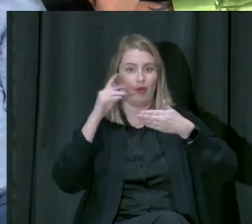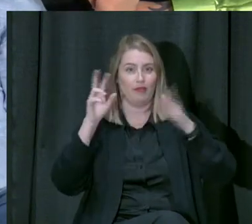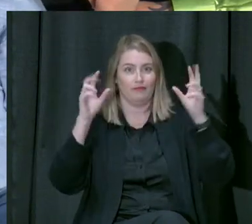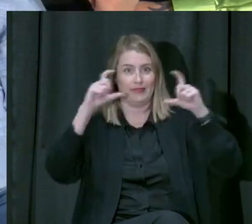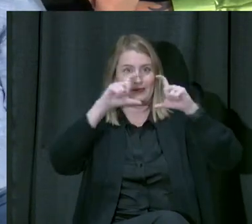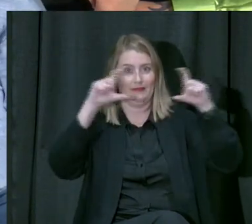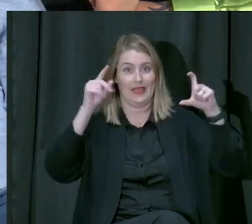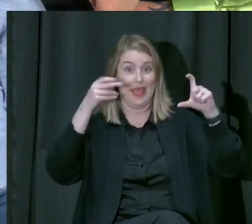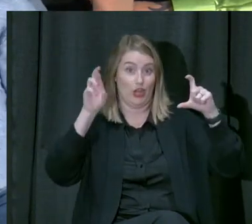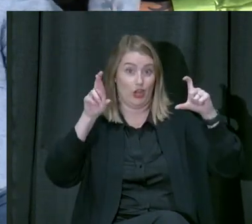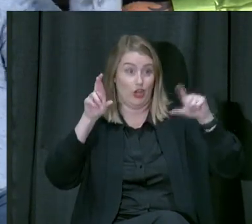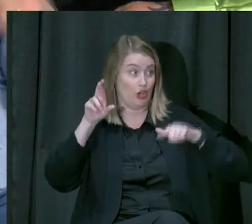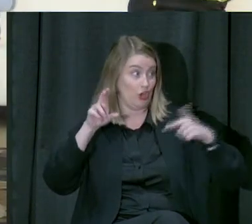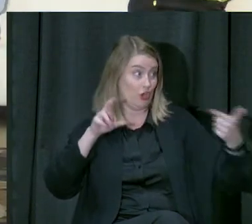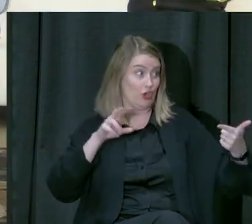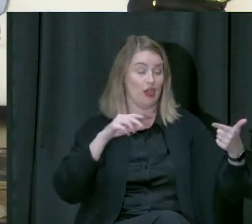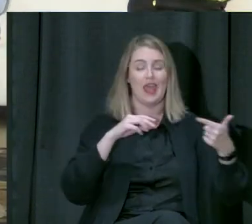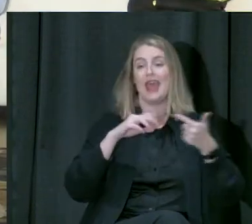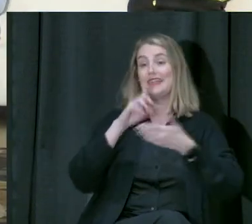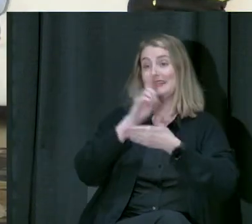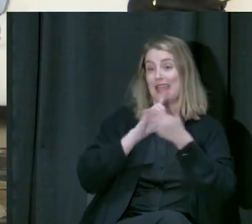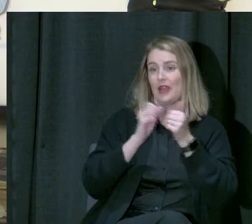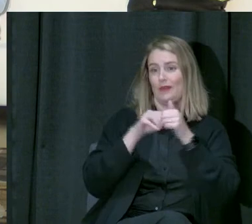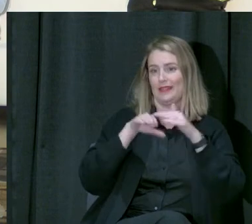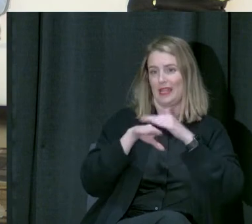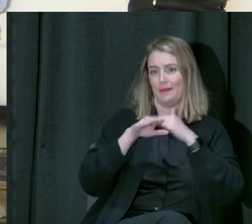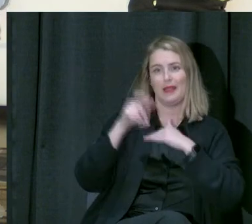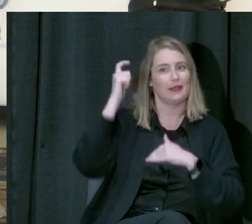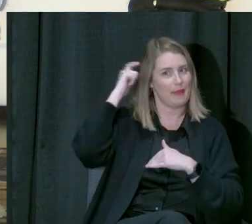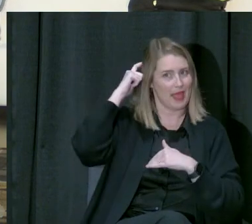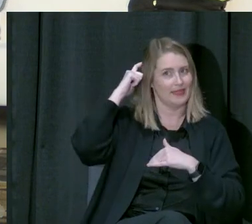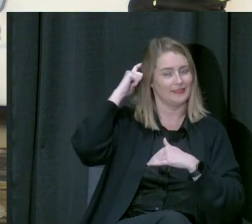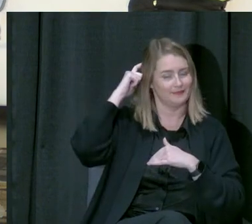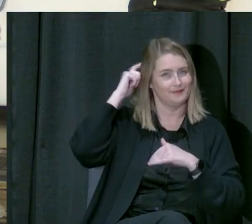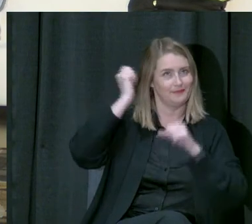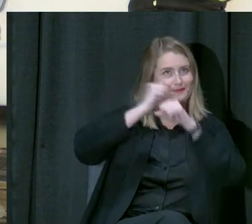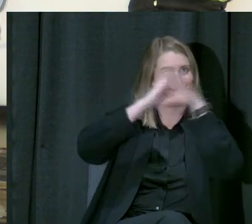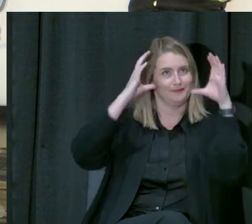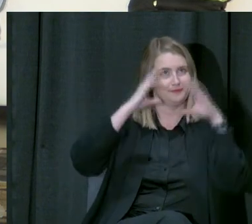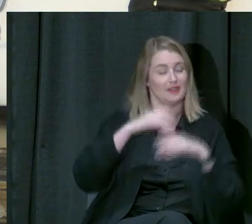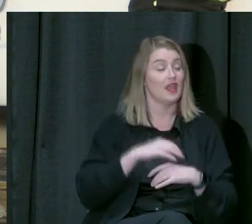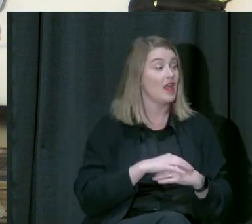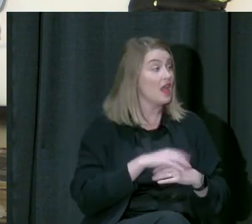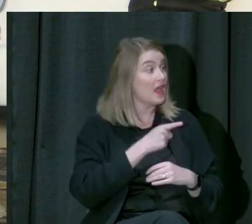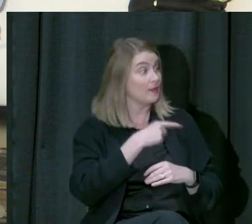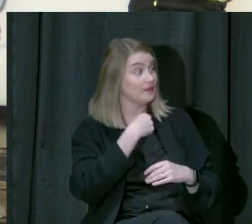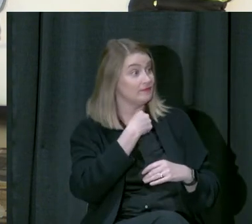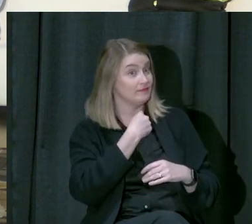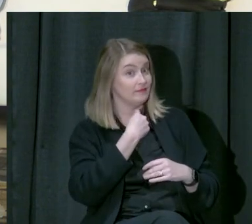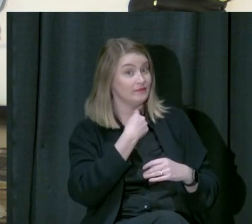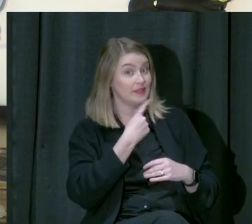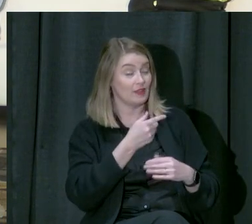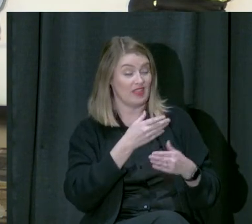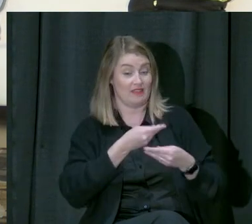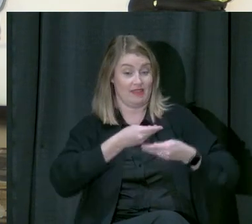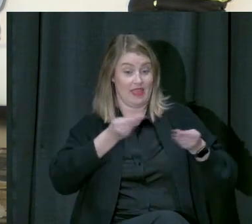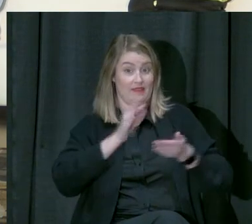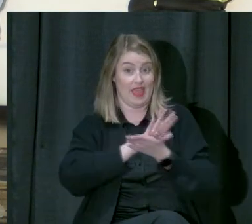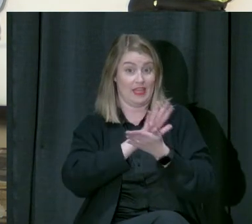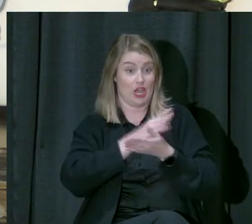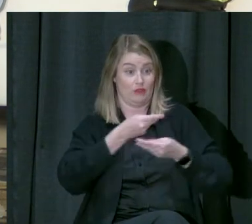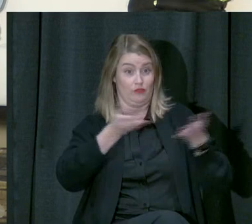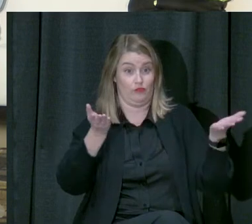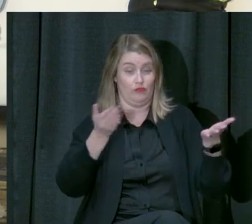doing... Designing with accessibility in mind. See? Yeah. I'll tell you. And I will tell you, the handouts that we provided that go along with